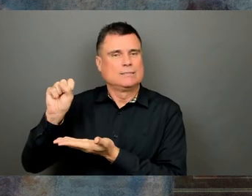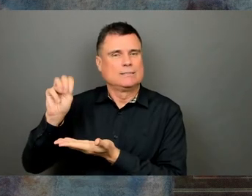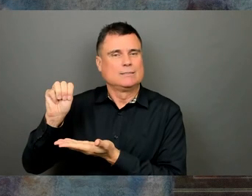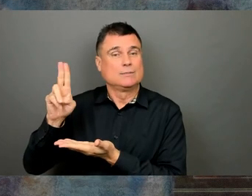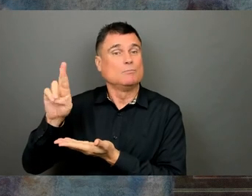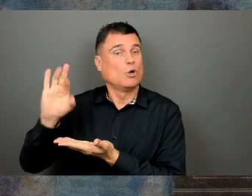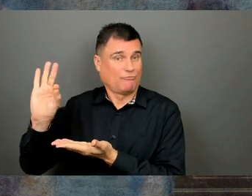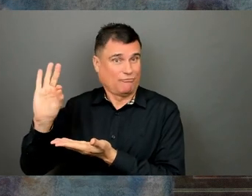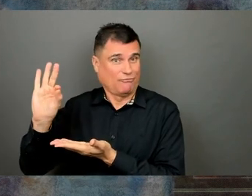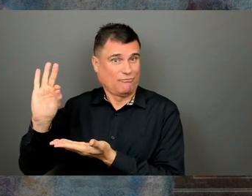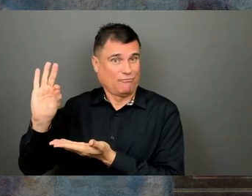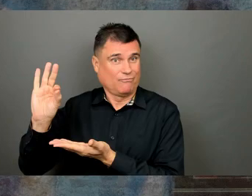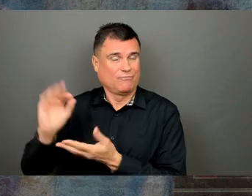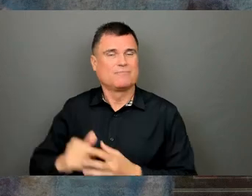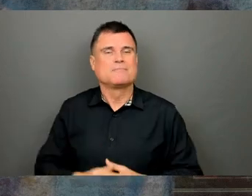Smurf.